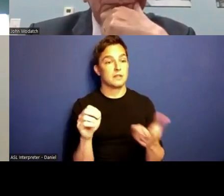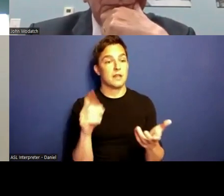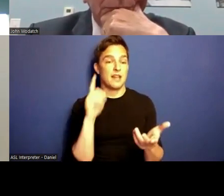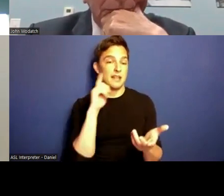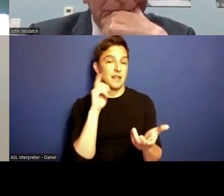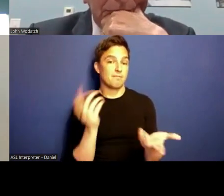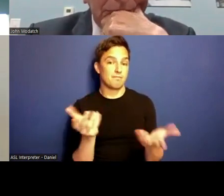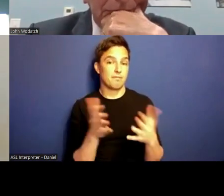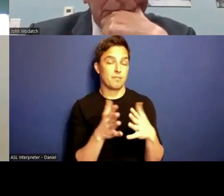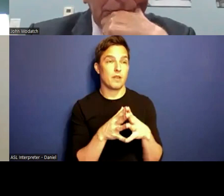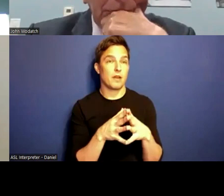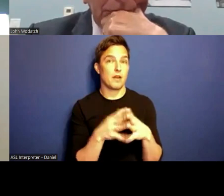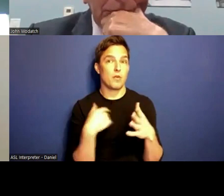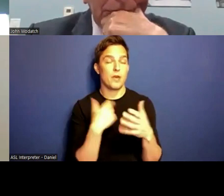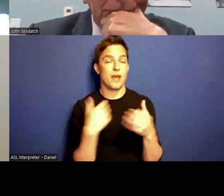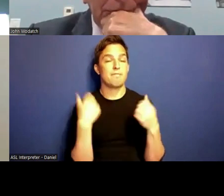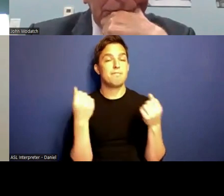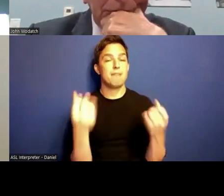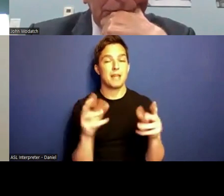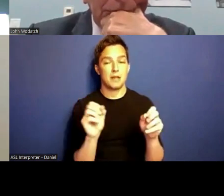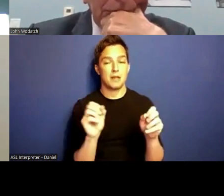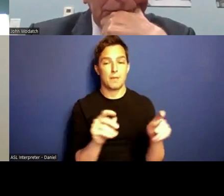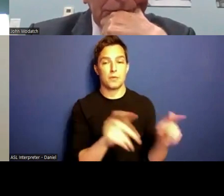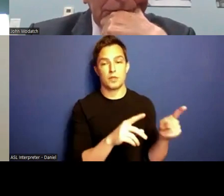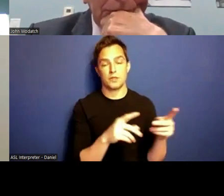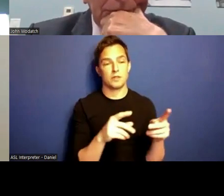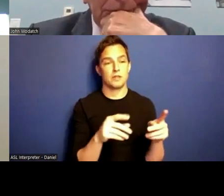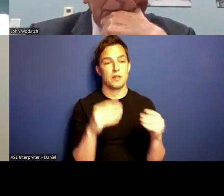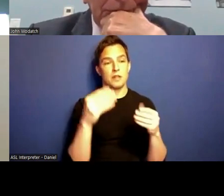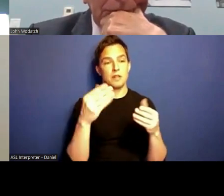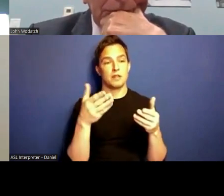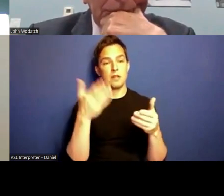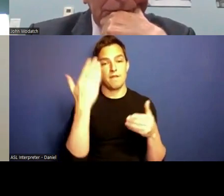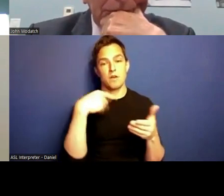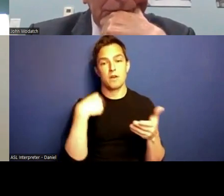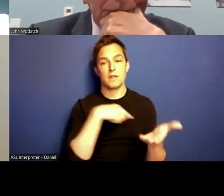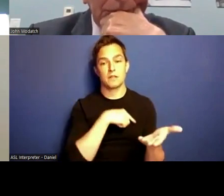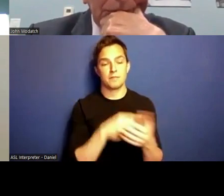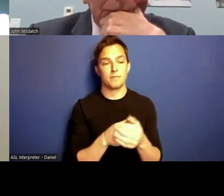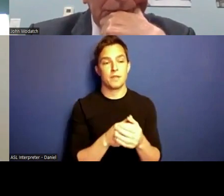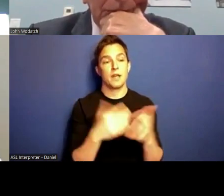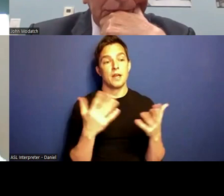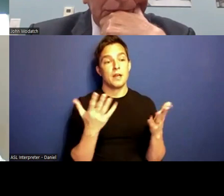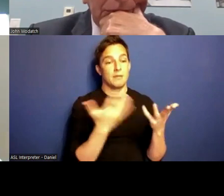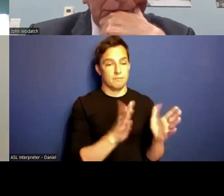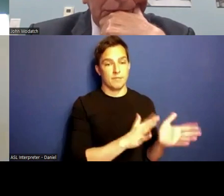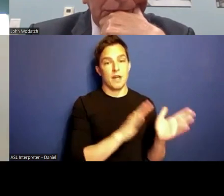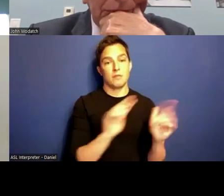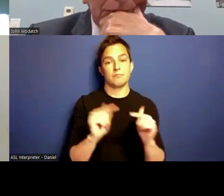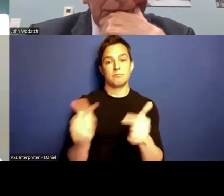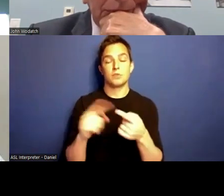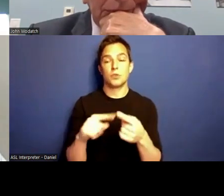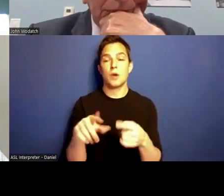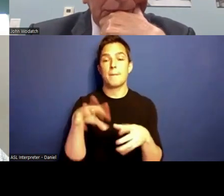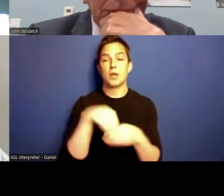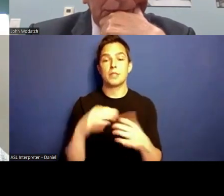have many opportunities that lie before us. At this point, I'd like to turn to our participant